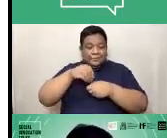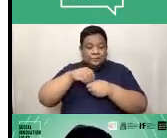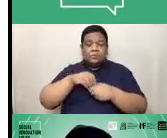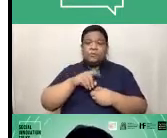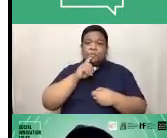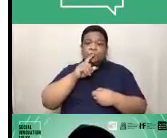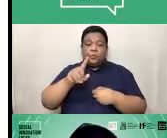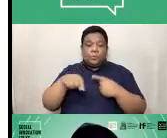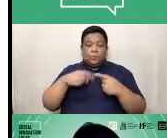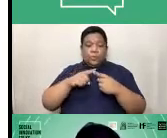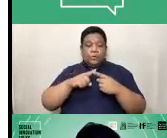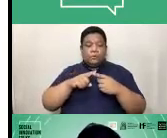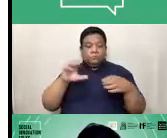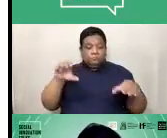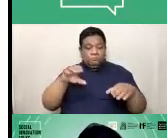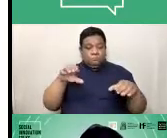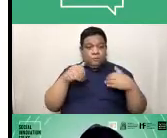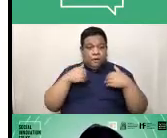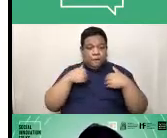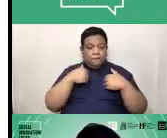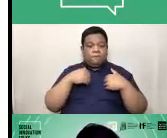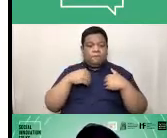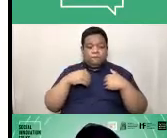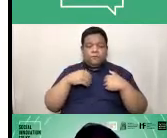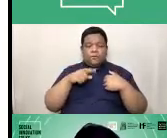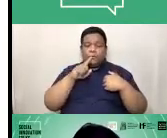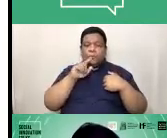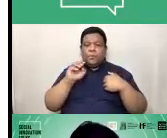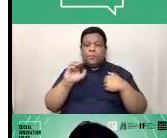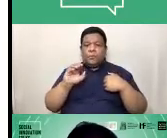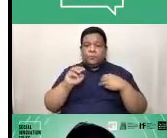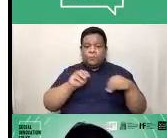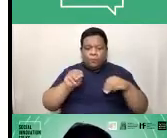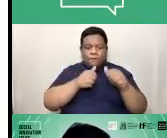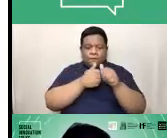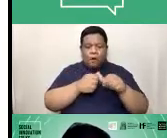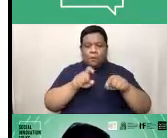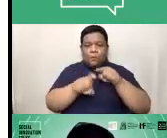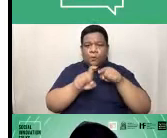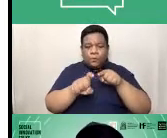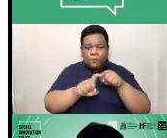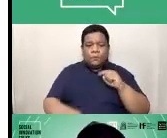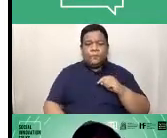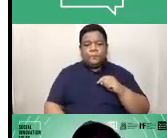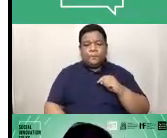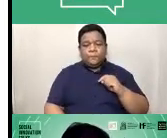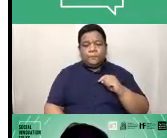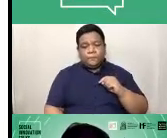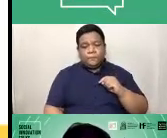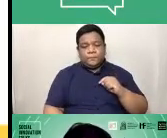you exert a current, they're actually flexed and moved according to the electric current. So pretty cool and